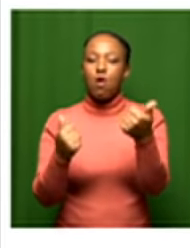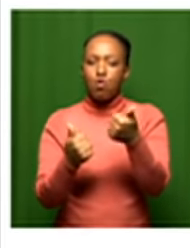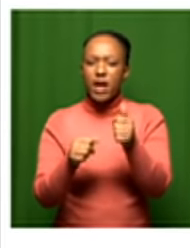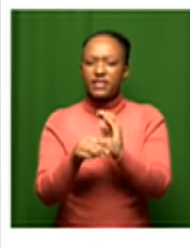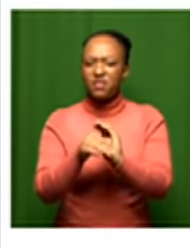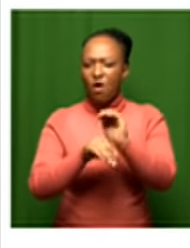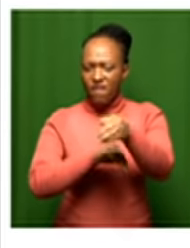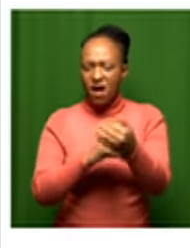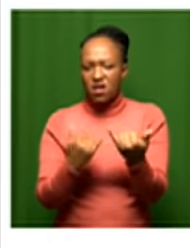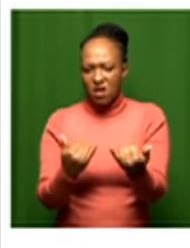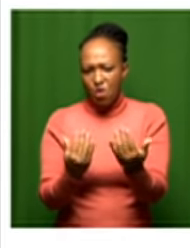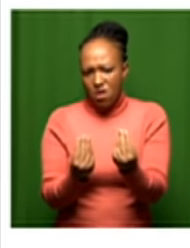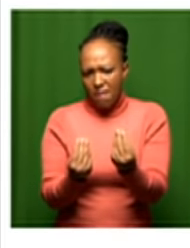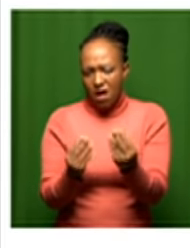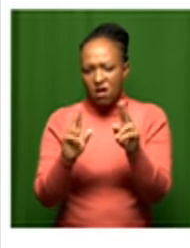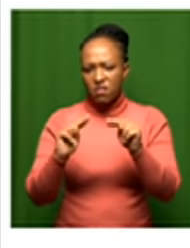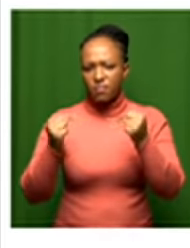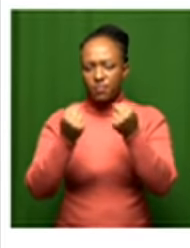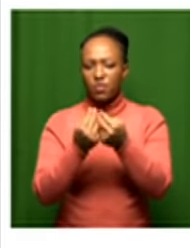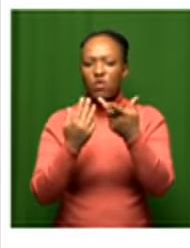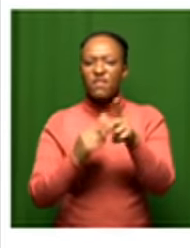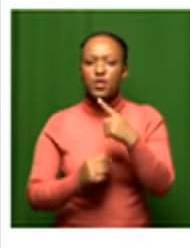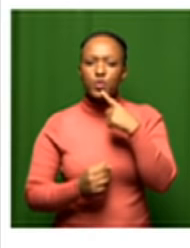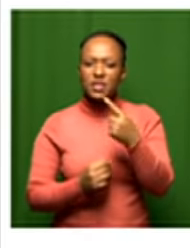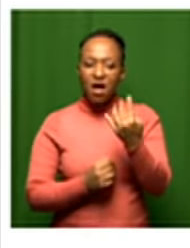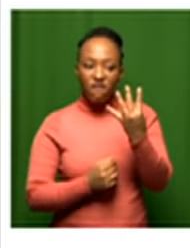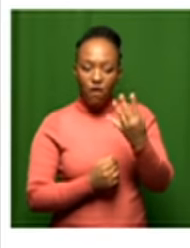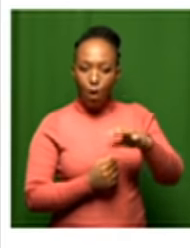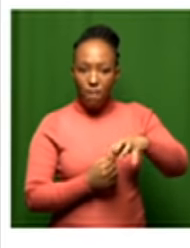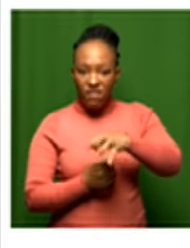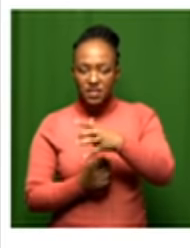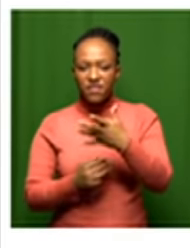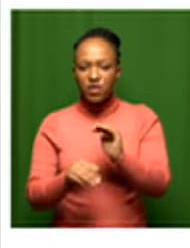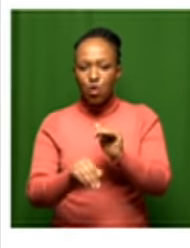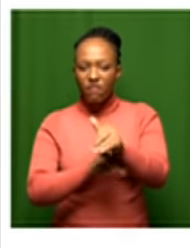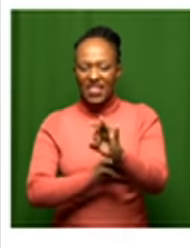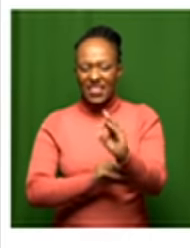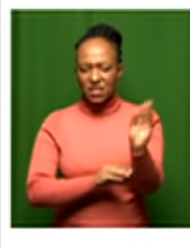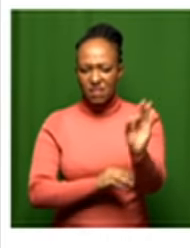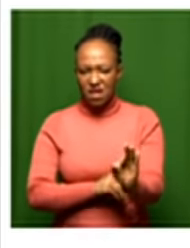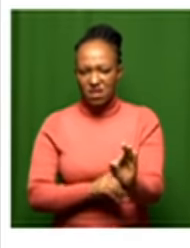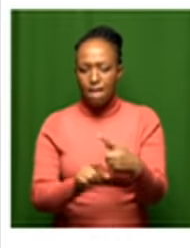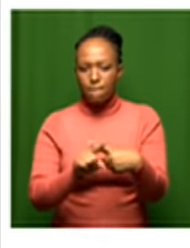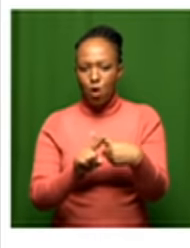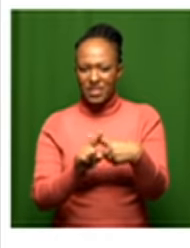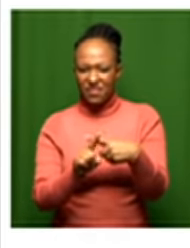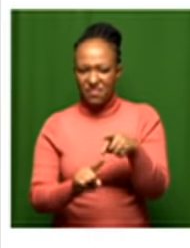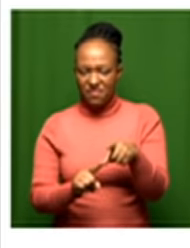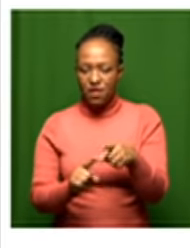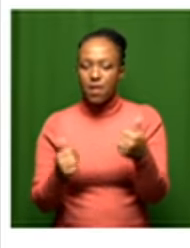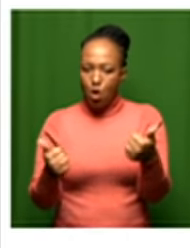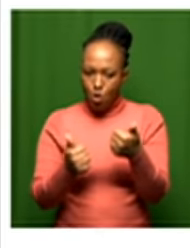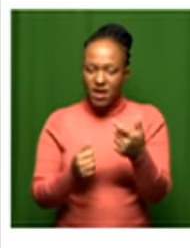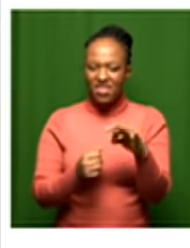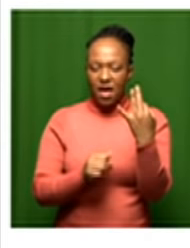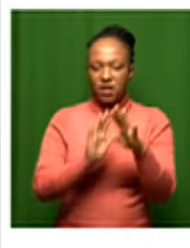case threshold nationally. As you mentioned, 4 of the provinces have passed that 30% threshold, and they are officially in their